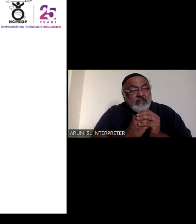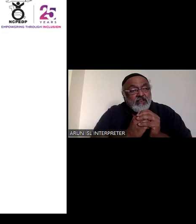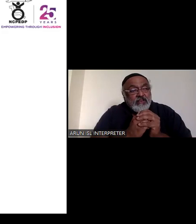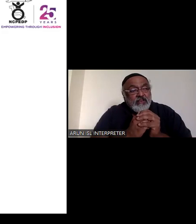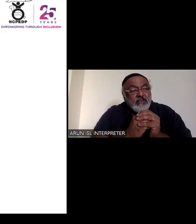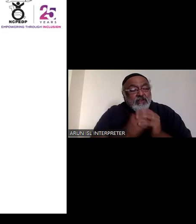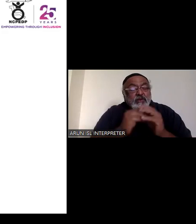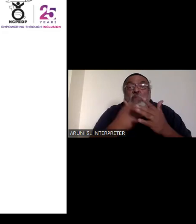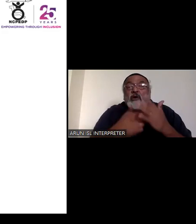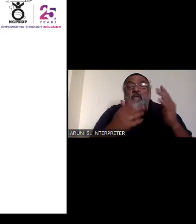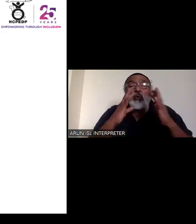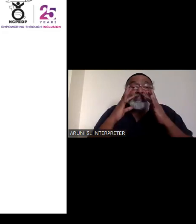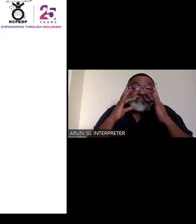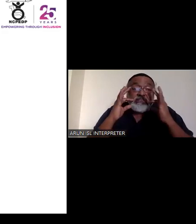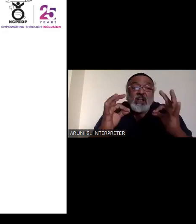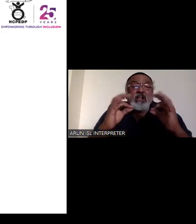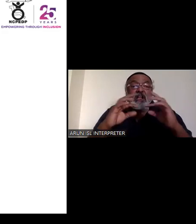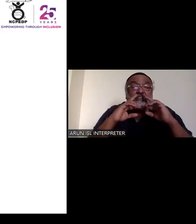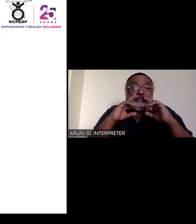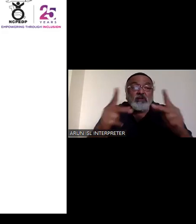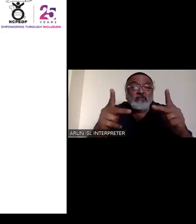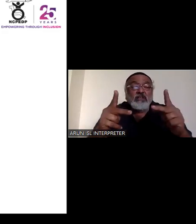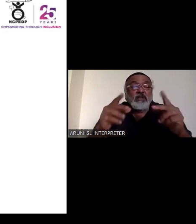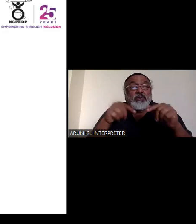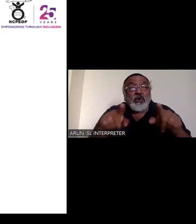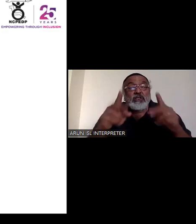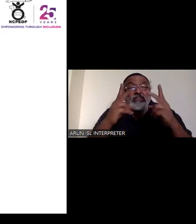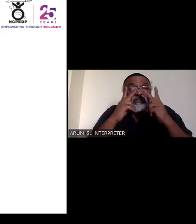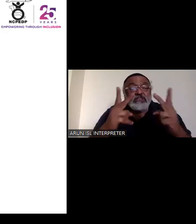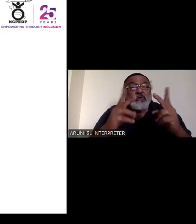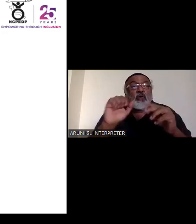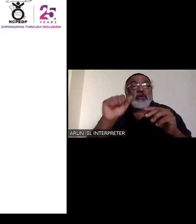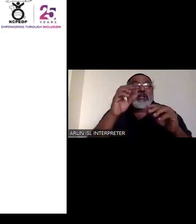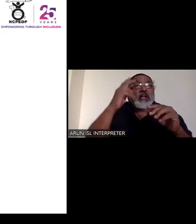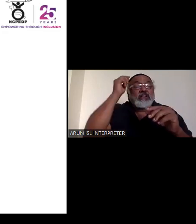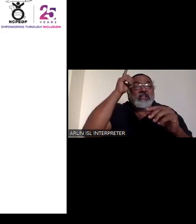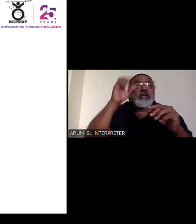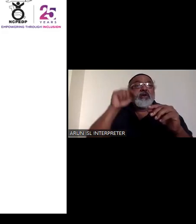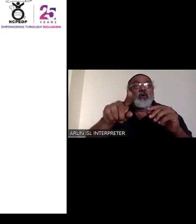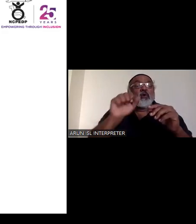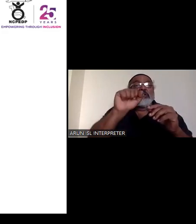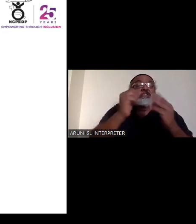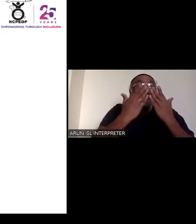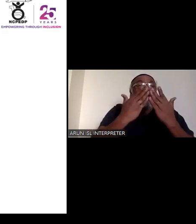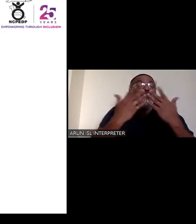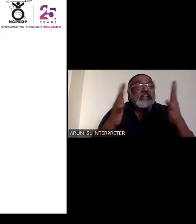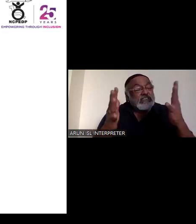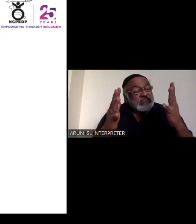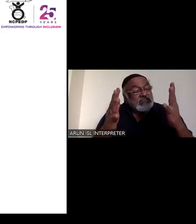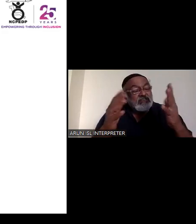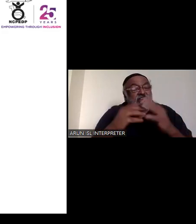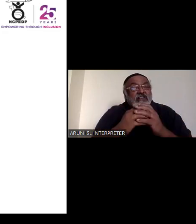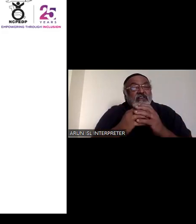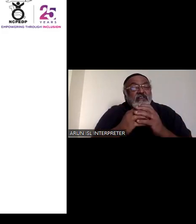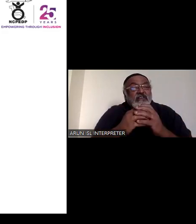real response based on the your views and based on the studies? I will want to know.